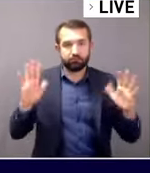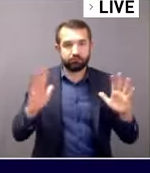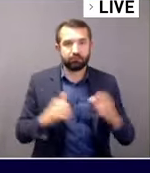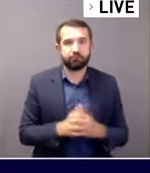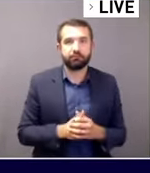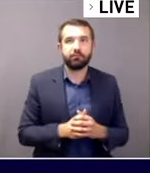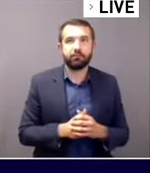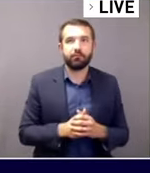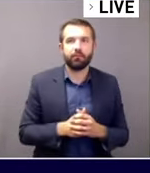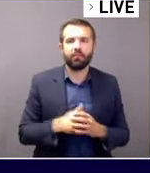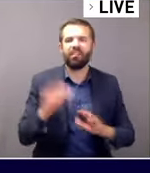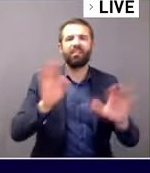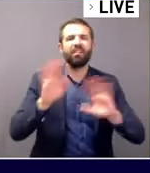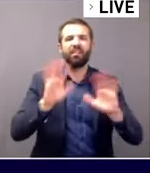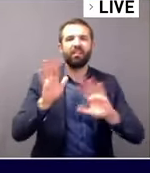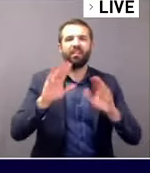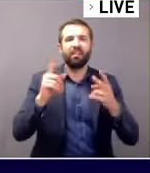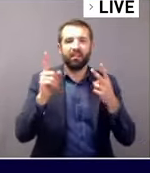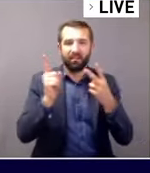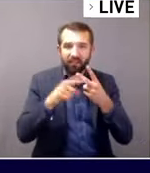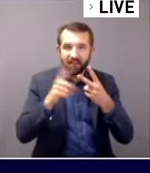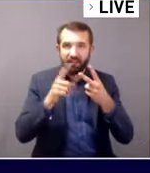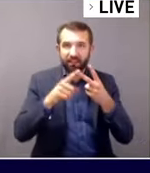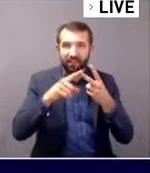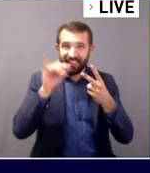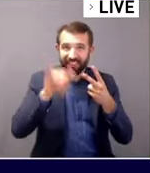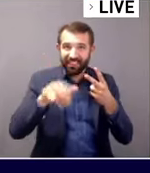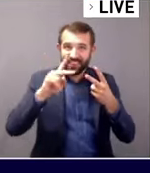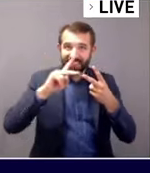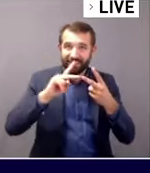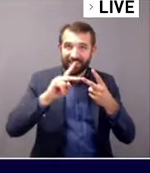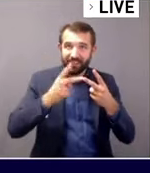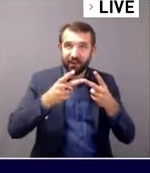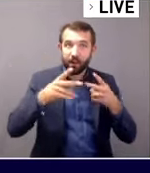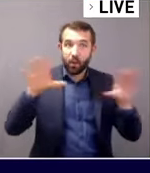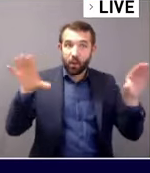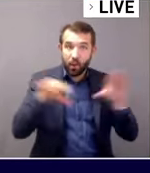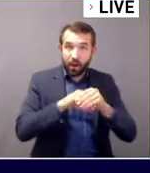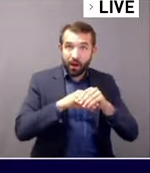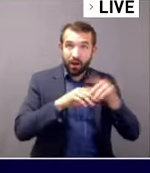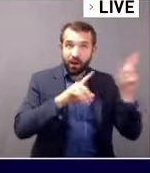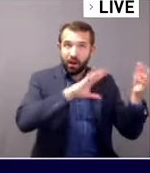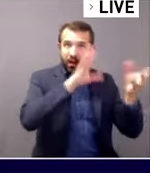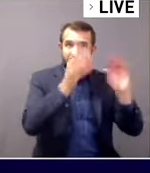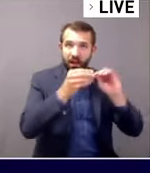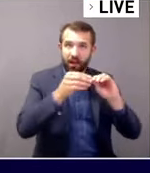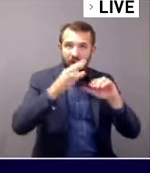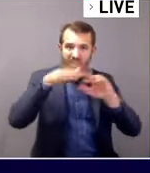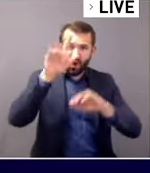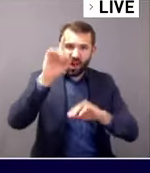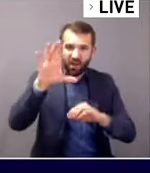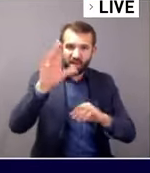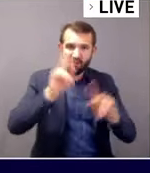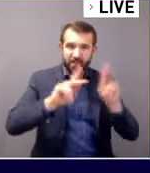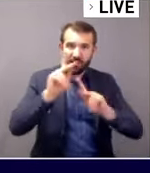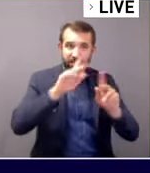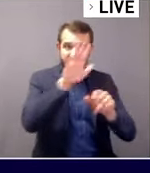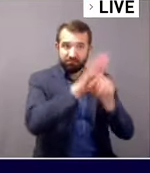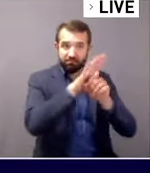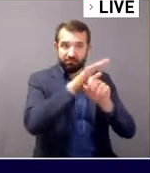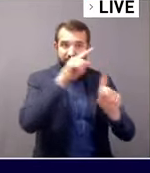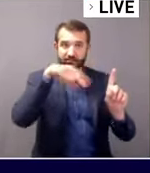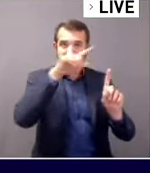You're saying that was the second death in the wedding outbreak or just that there was a man of that age in Somerset County who